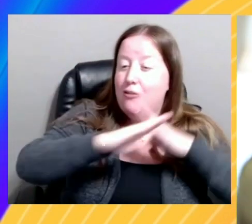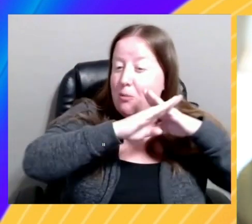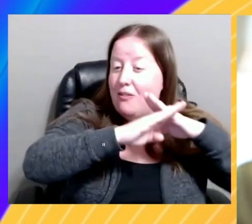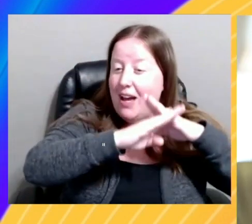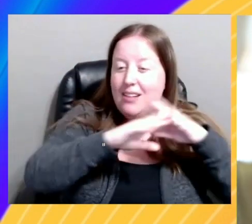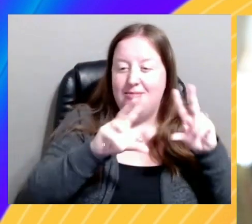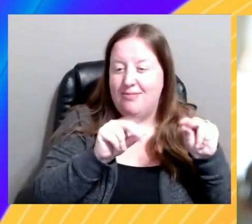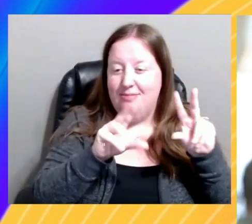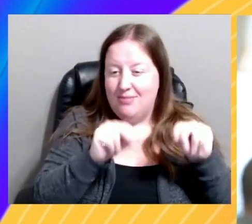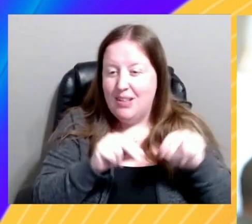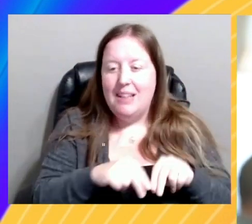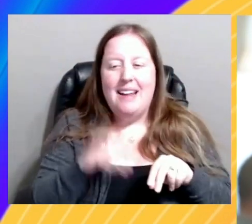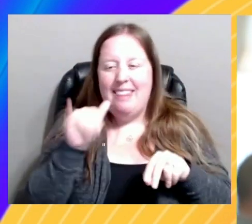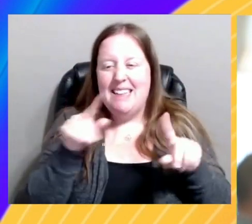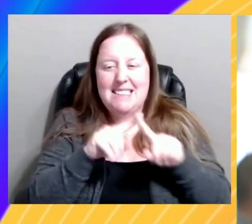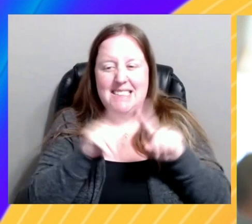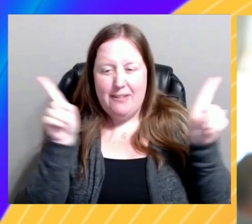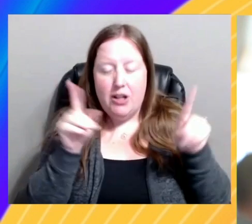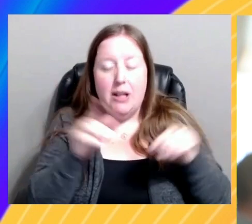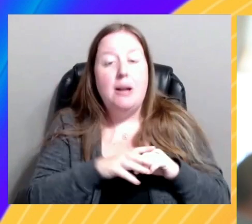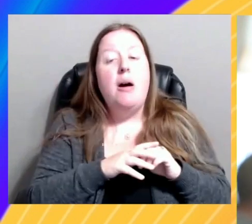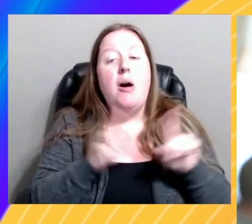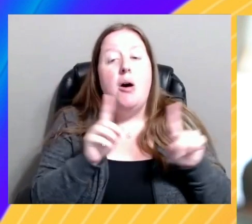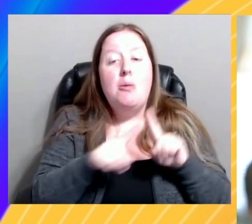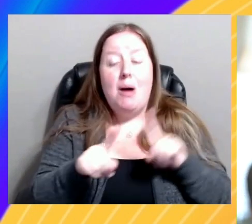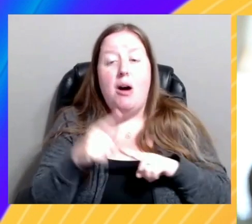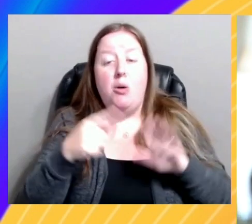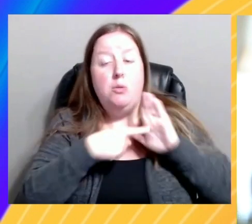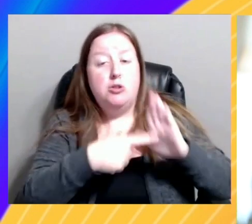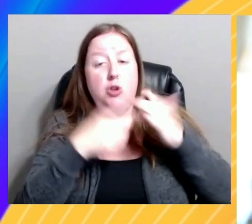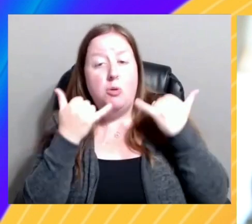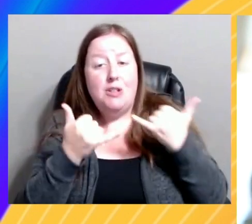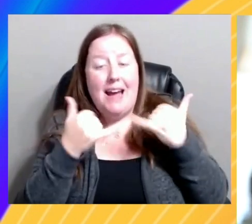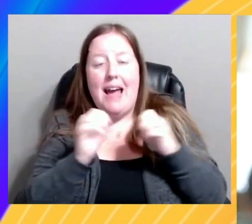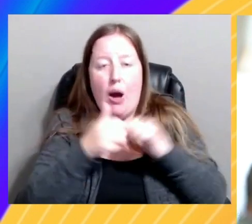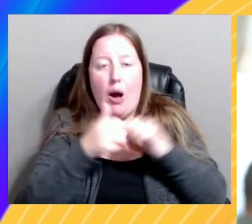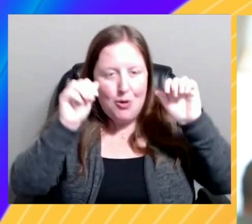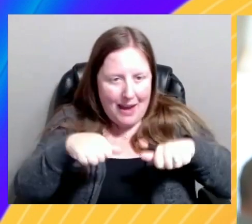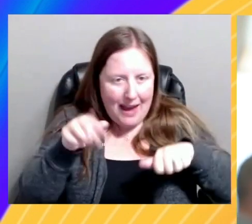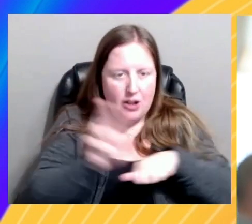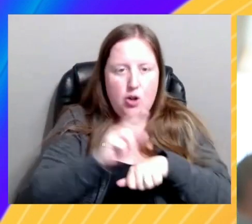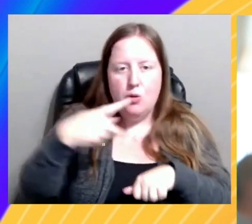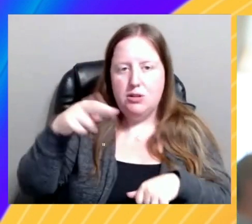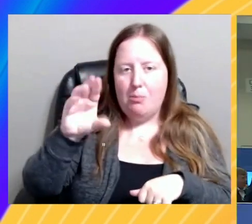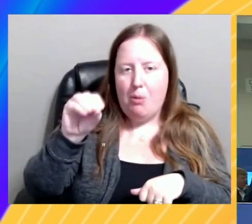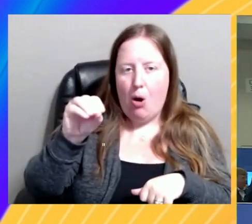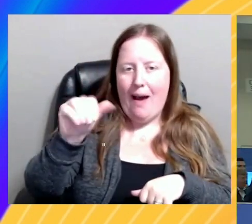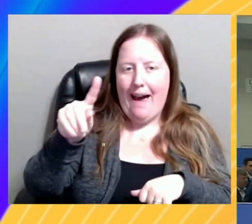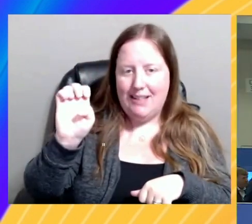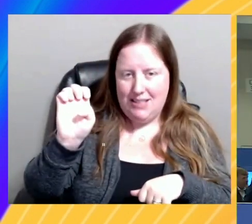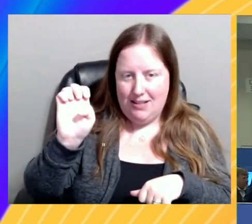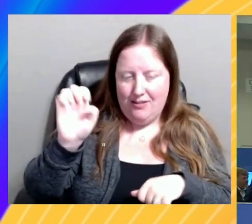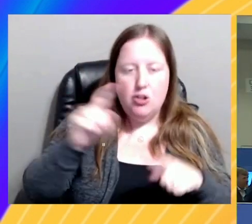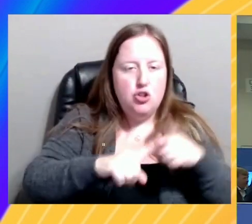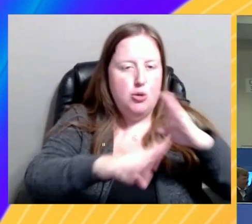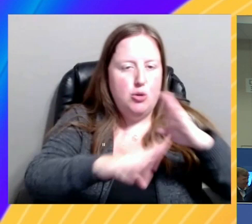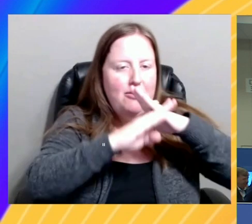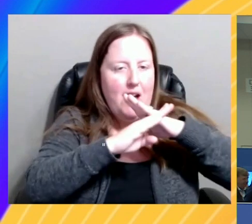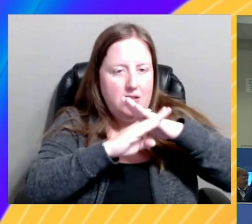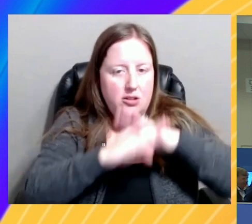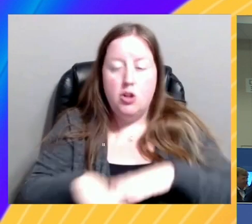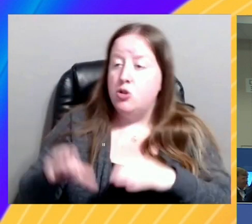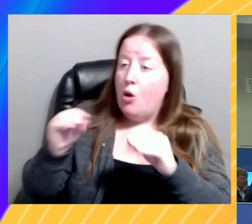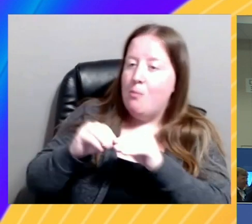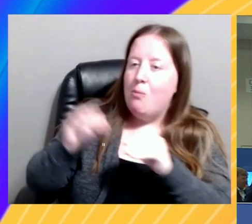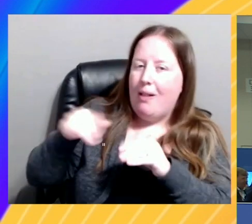game. But what we're actually going to show today will show how you can use proactive in a preventative measure. So it's more detective, right? So it's